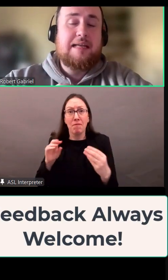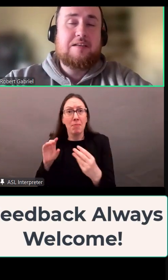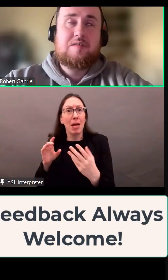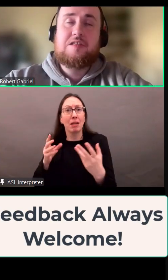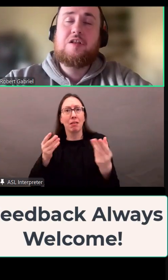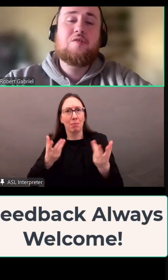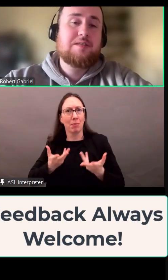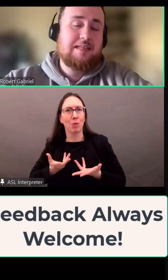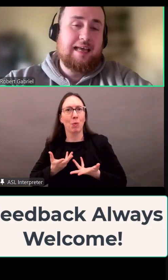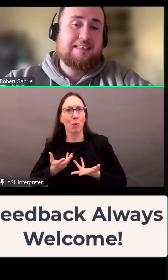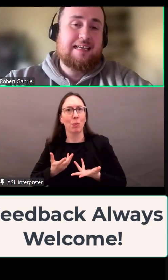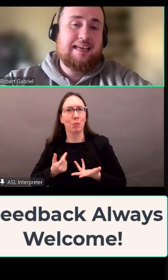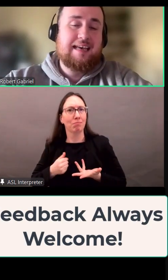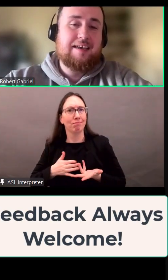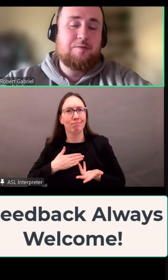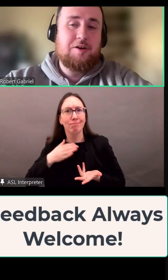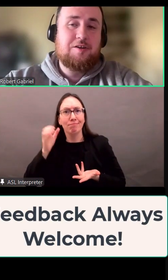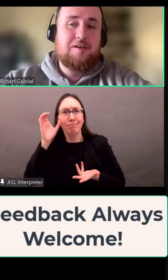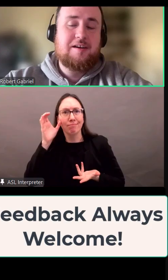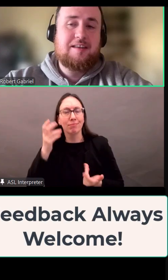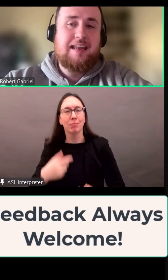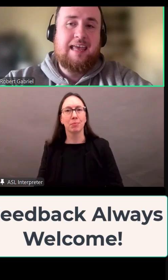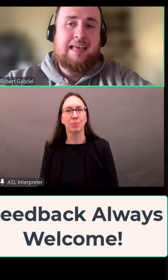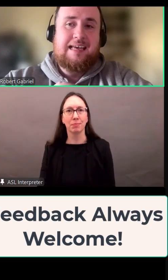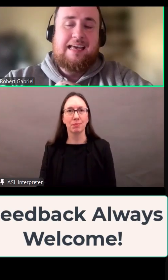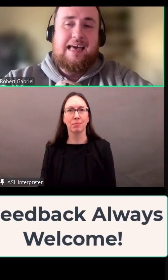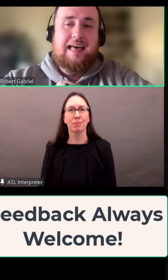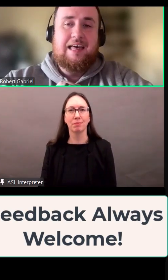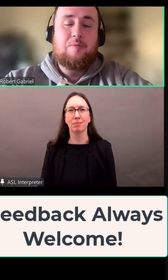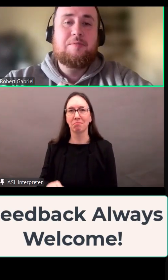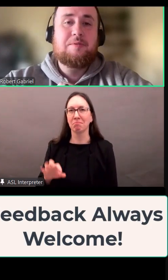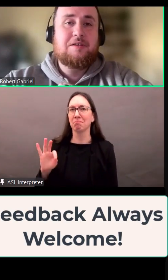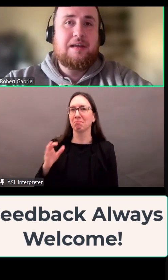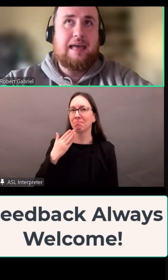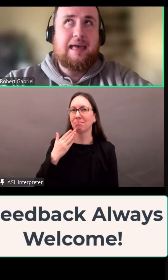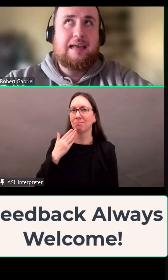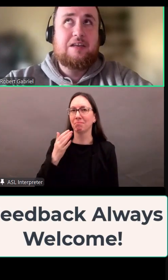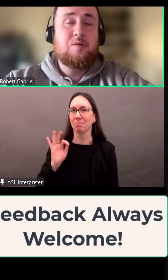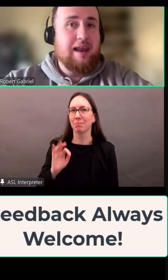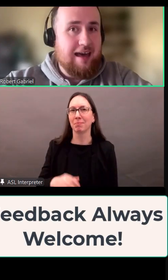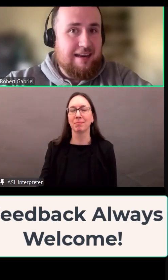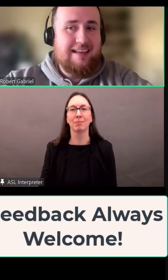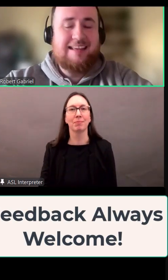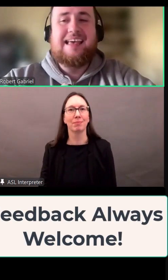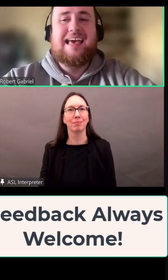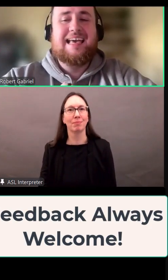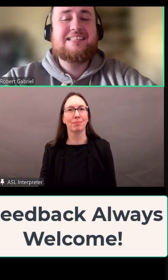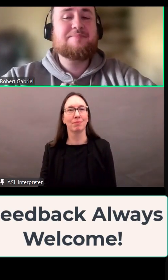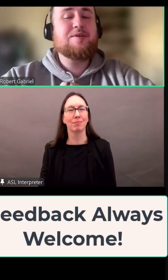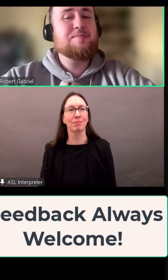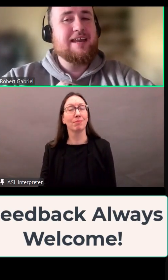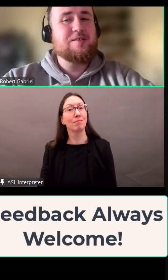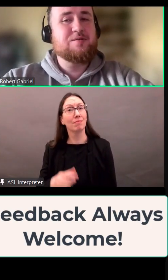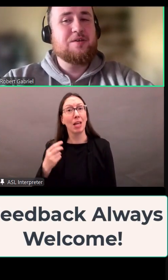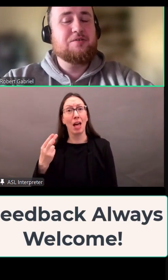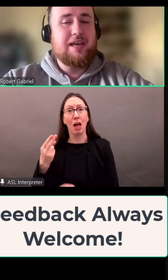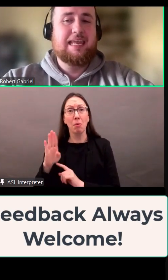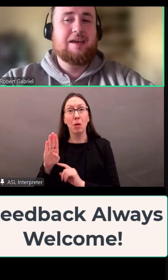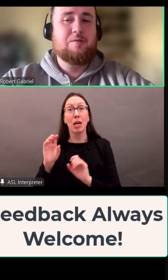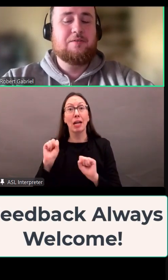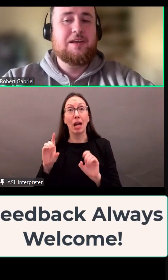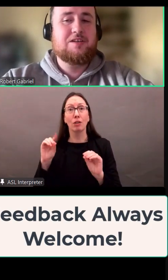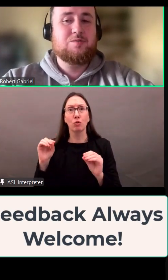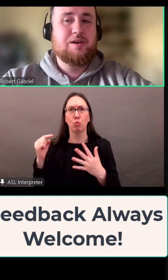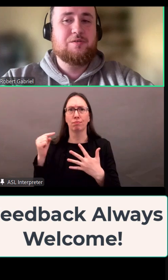Helperbird, there's loads, as I've heard earlier today. Helperbird can do a lot. It's just about a matter of finding